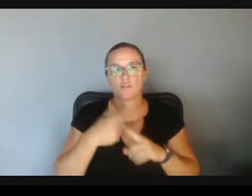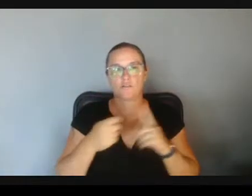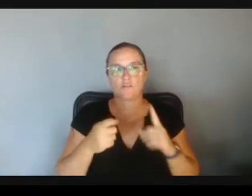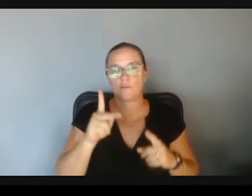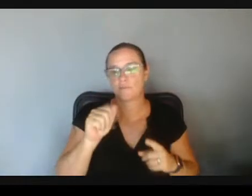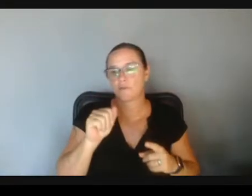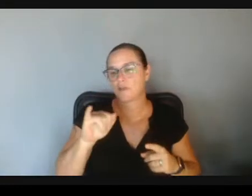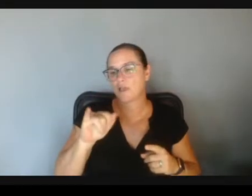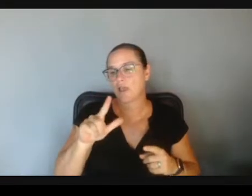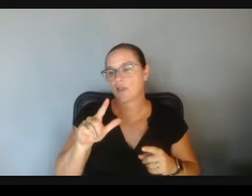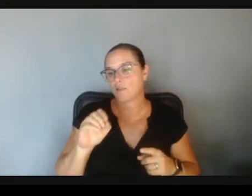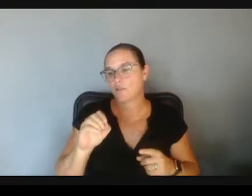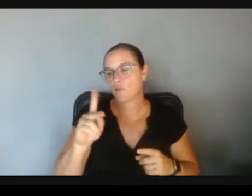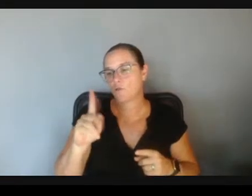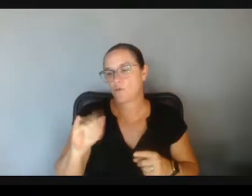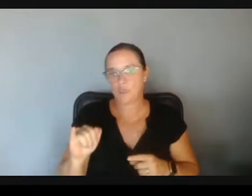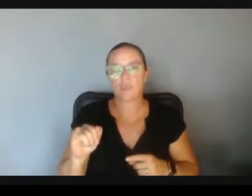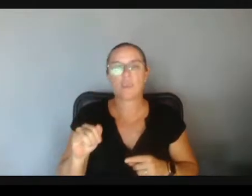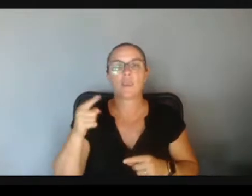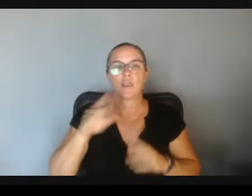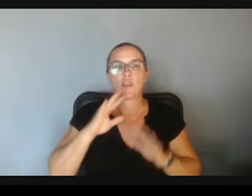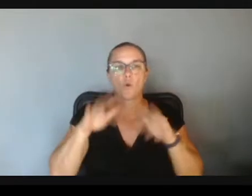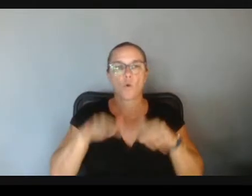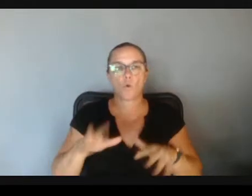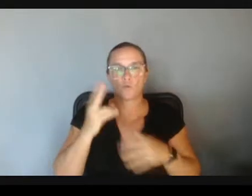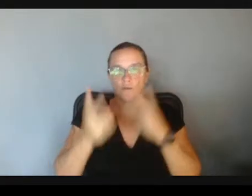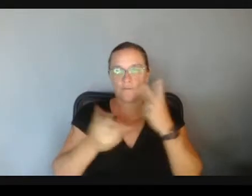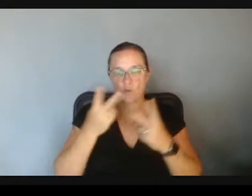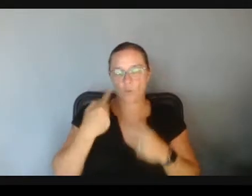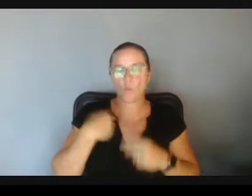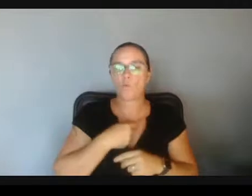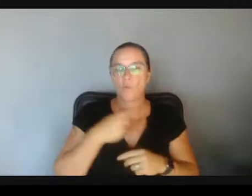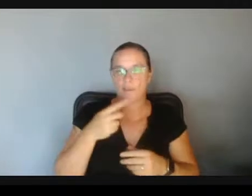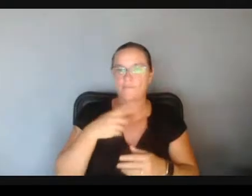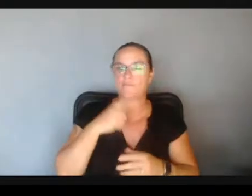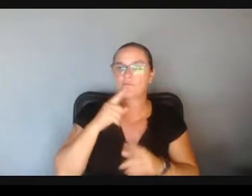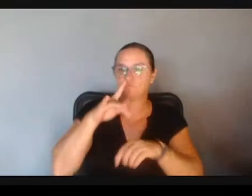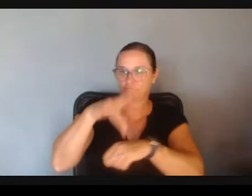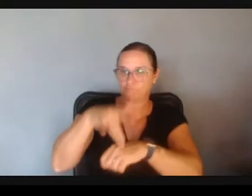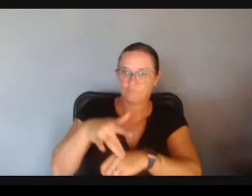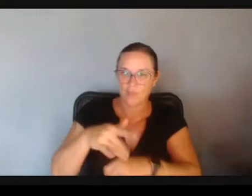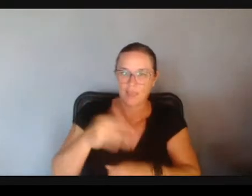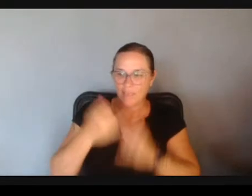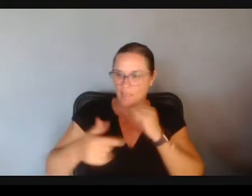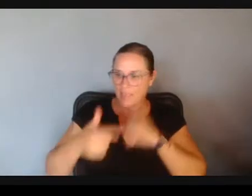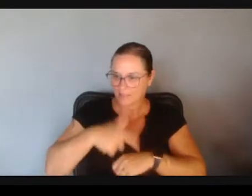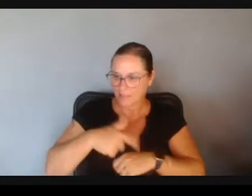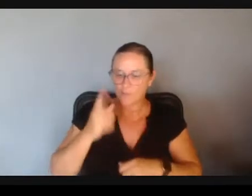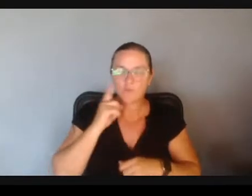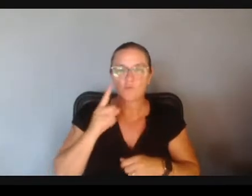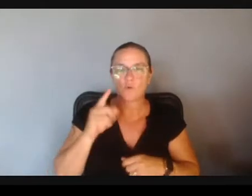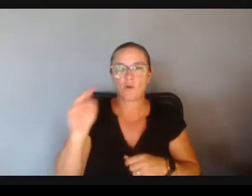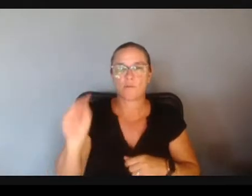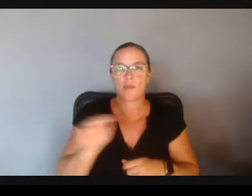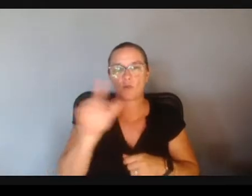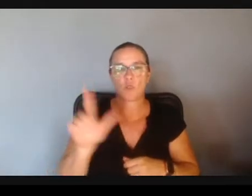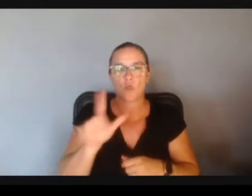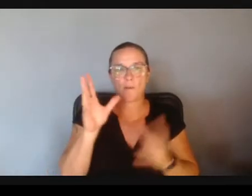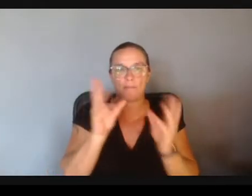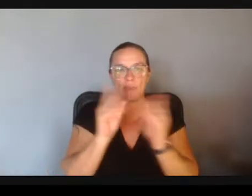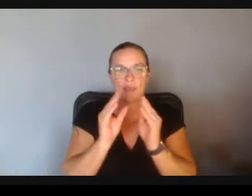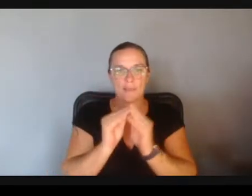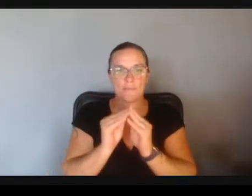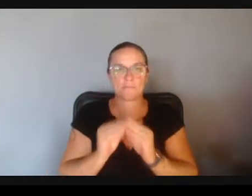over in Ocean View, a spot that we have stopped at. On the last time we went there was one of the Mauna Loa meetings.